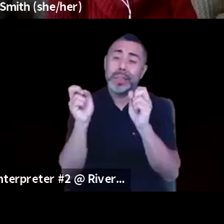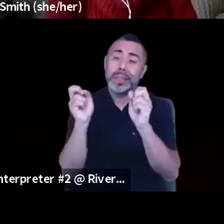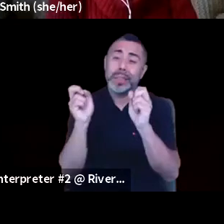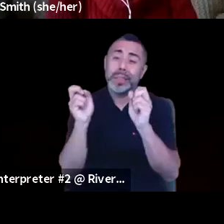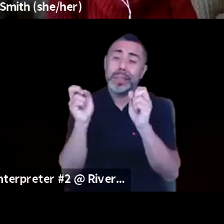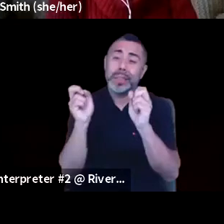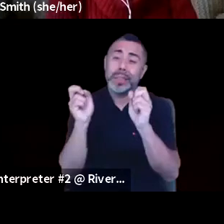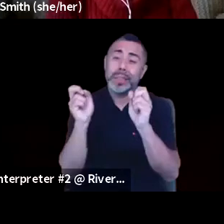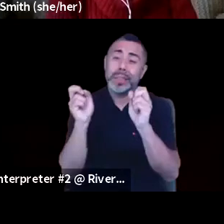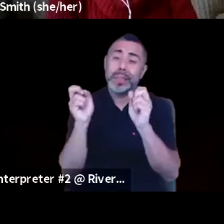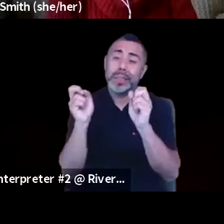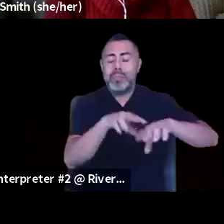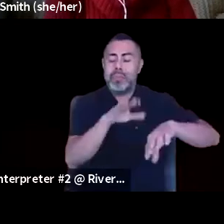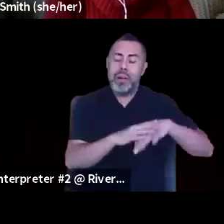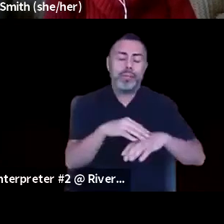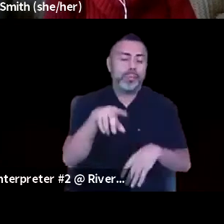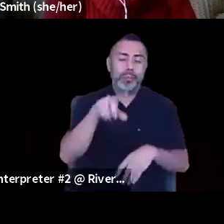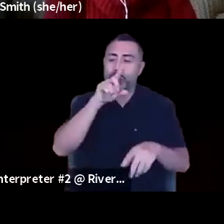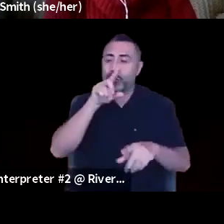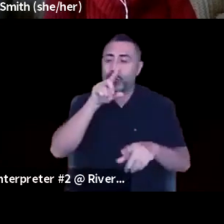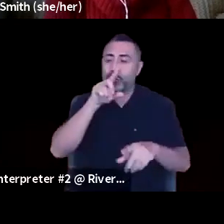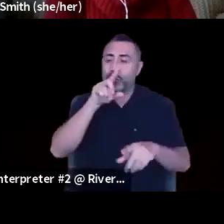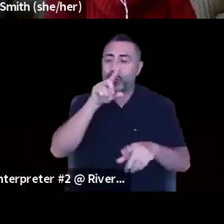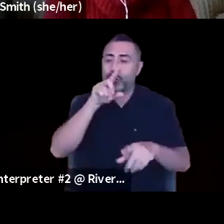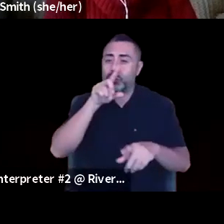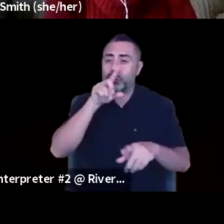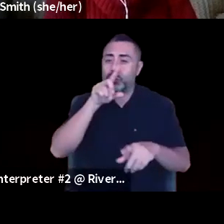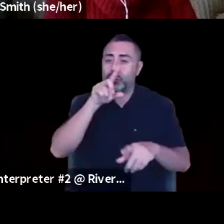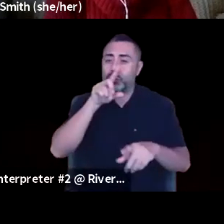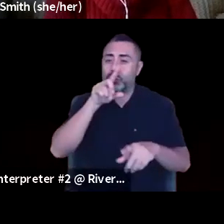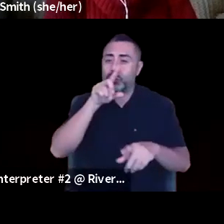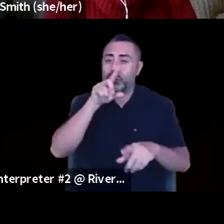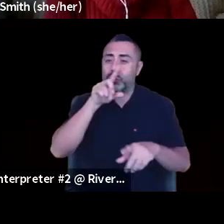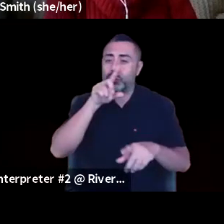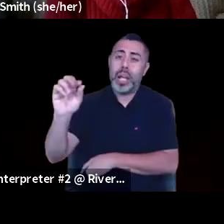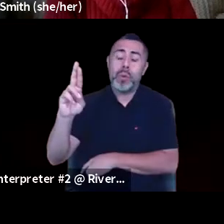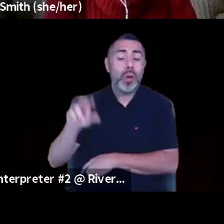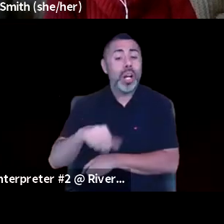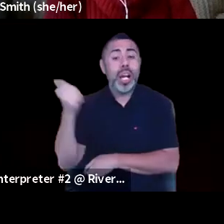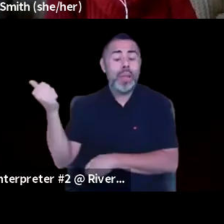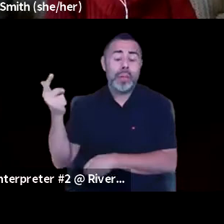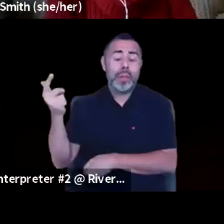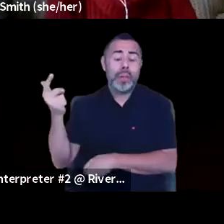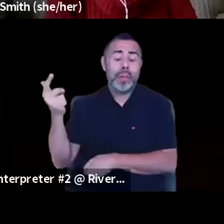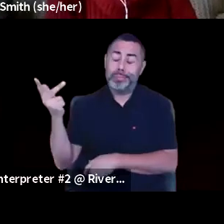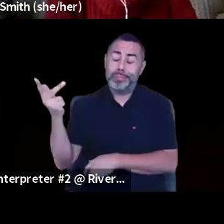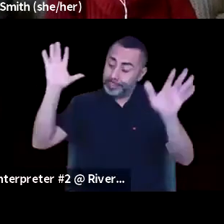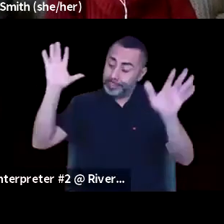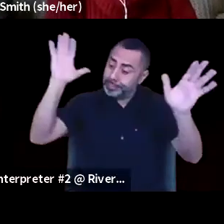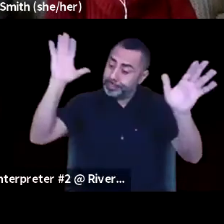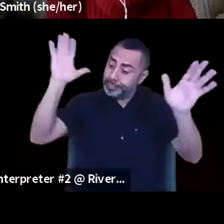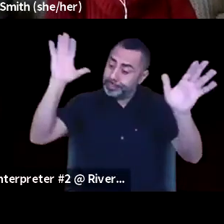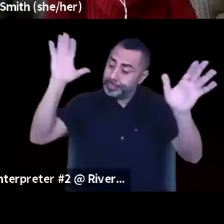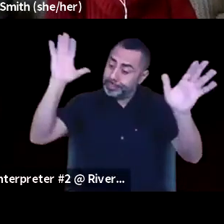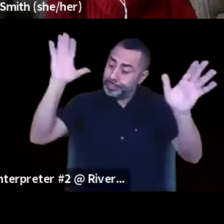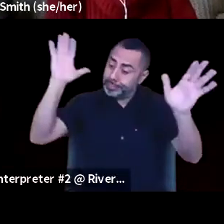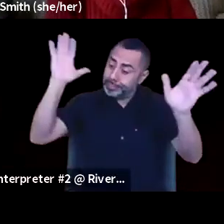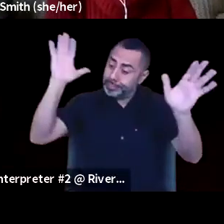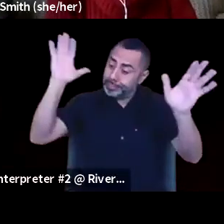or Facebook or Instagram or another way better social media platform that we haven't heard of yet,